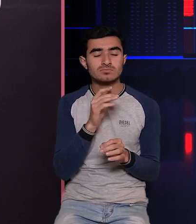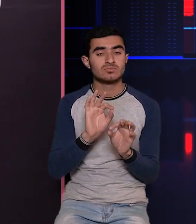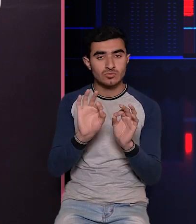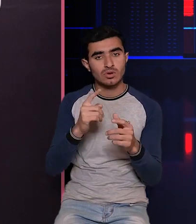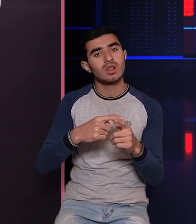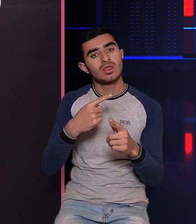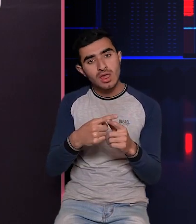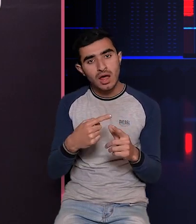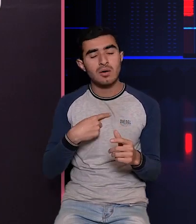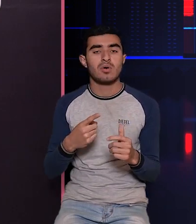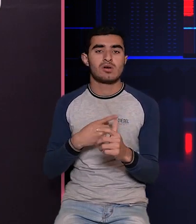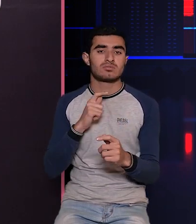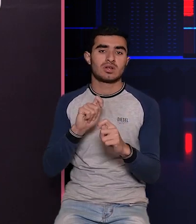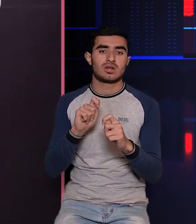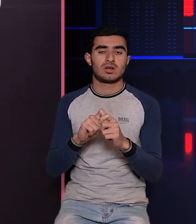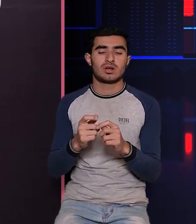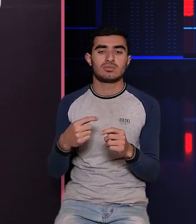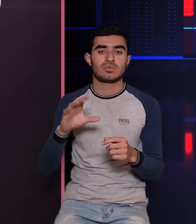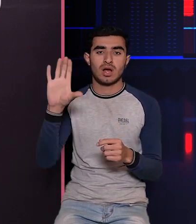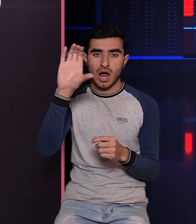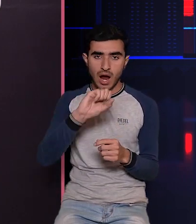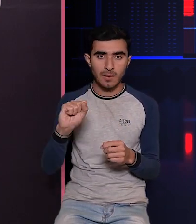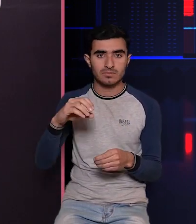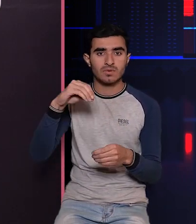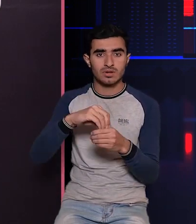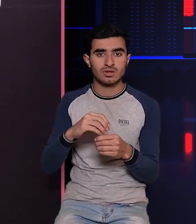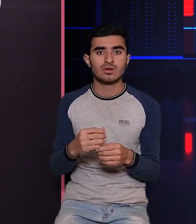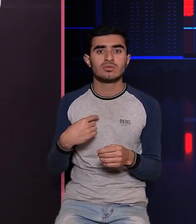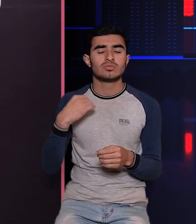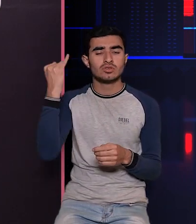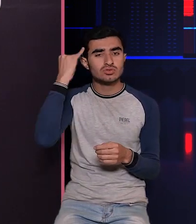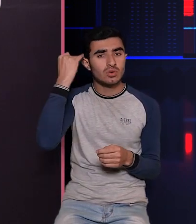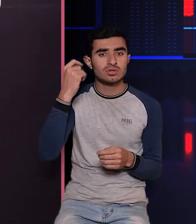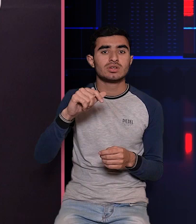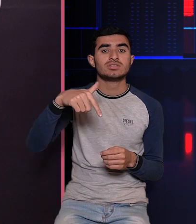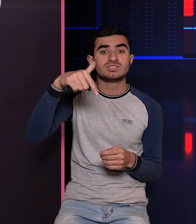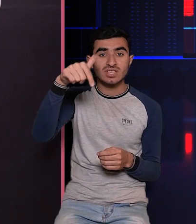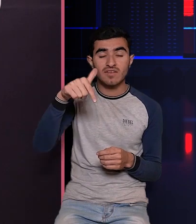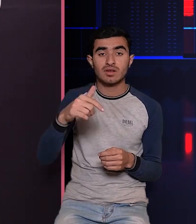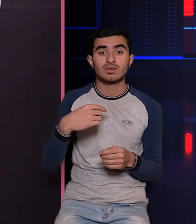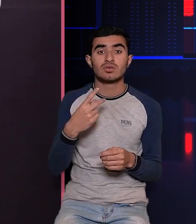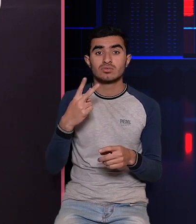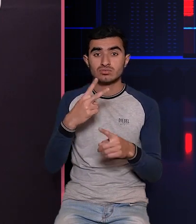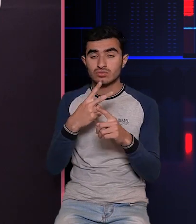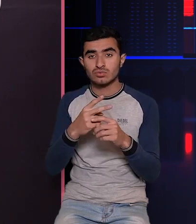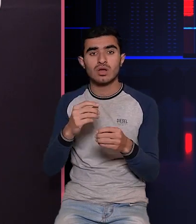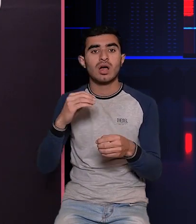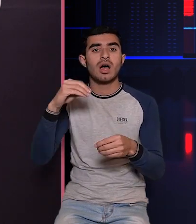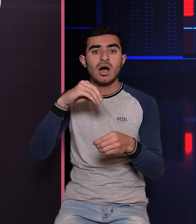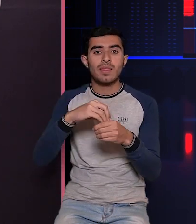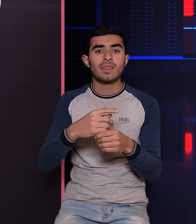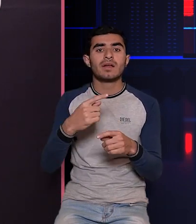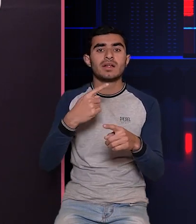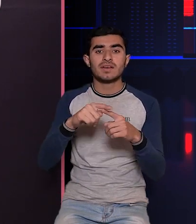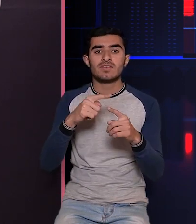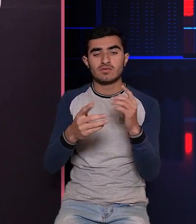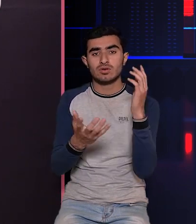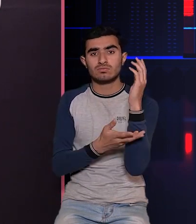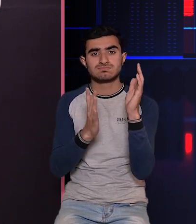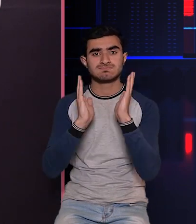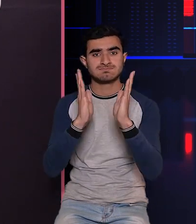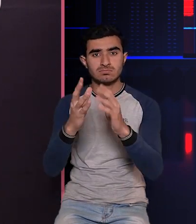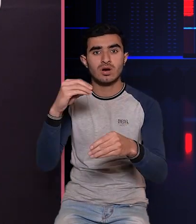and review the 7 tiers of the forest and see why the birds have disappeared, why the insects have